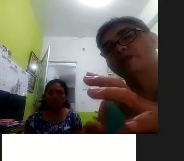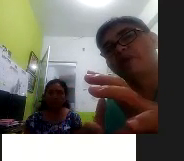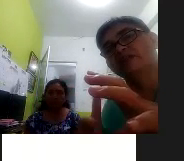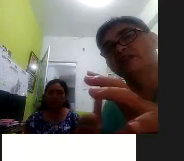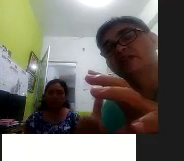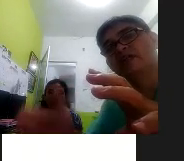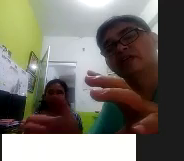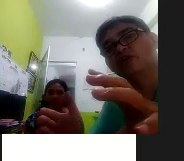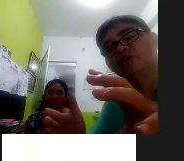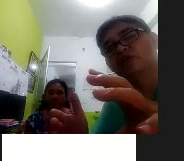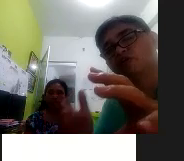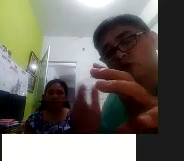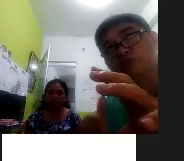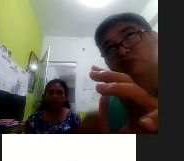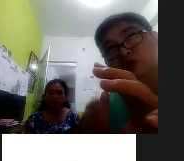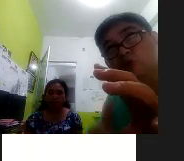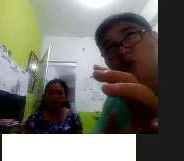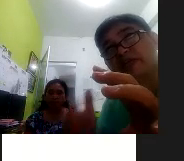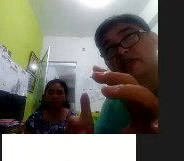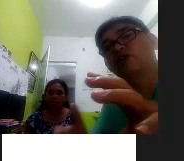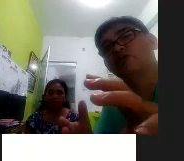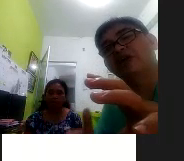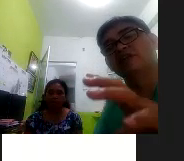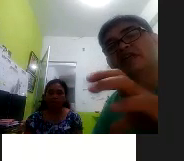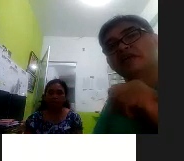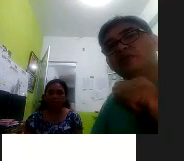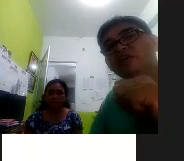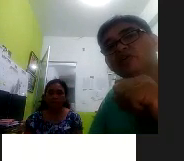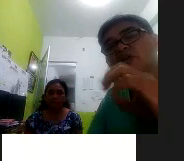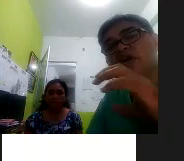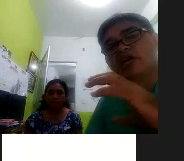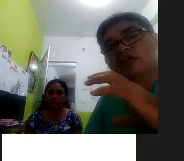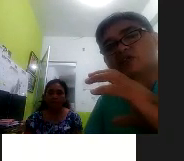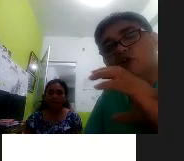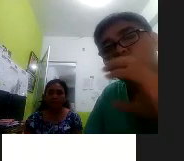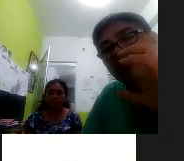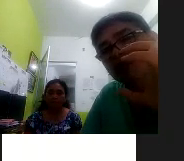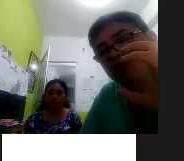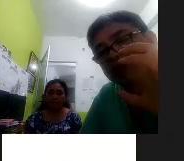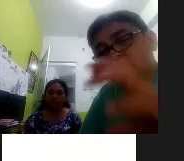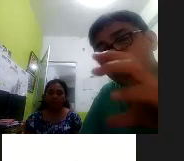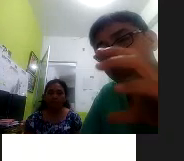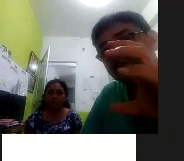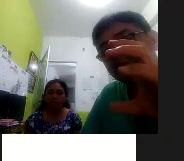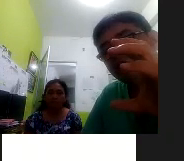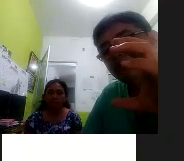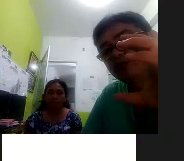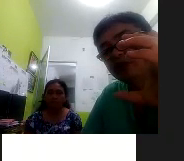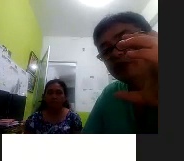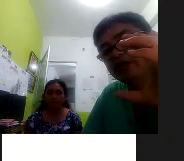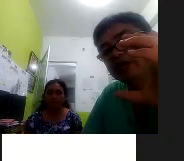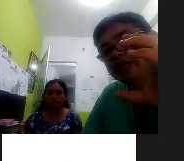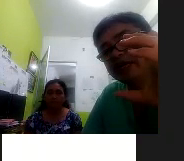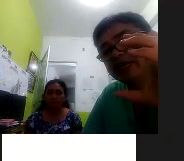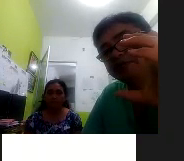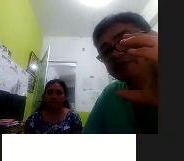one vaginal and another, between one and another vaginal examination. So we try to